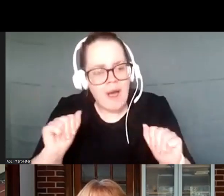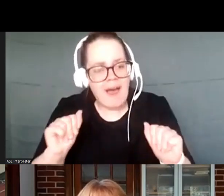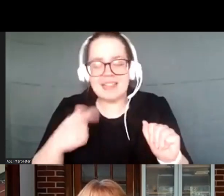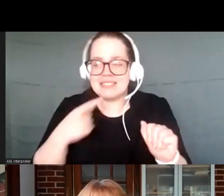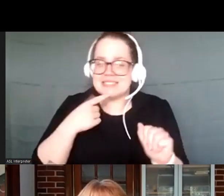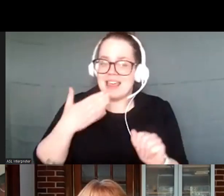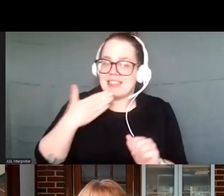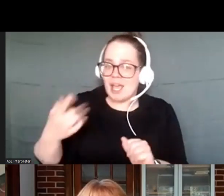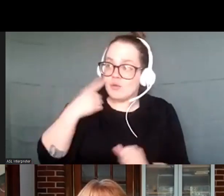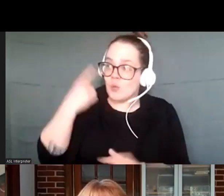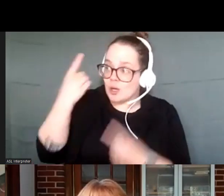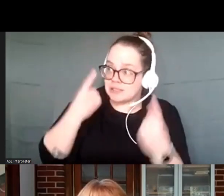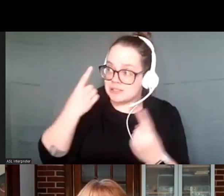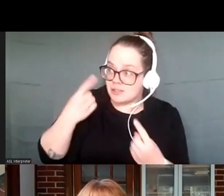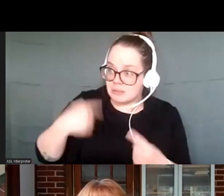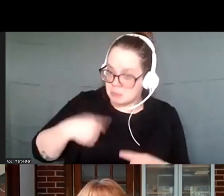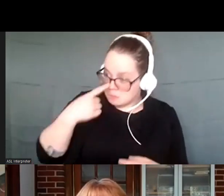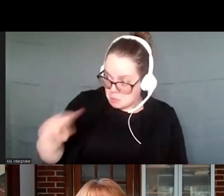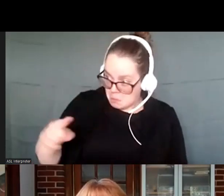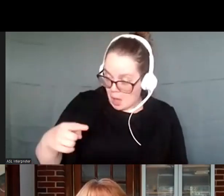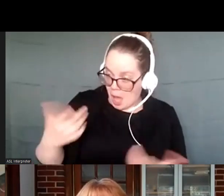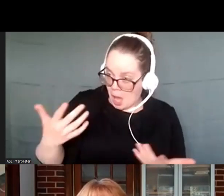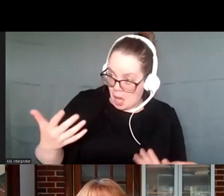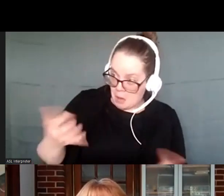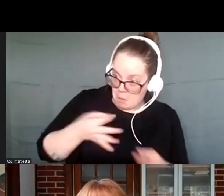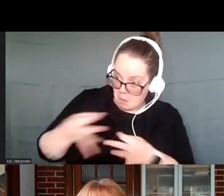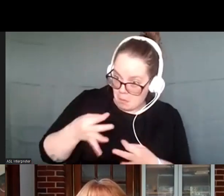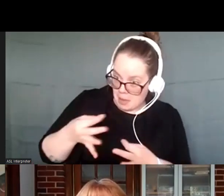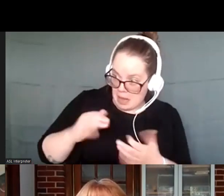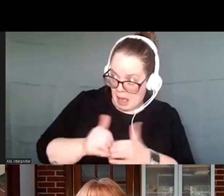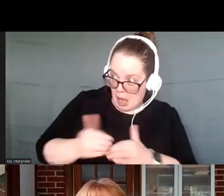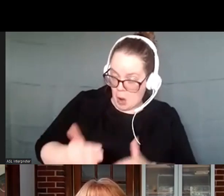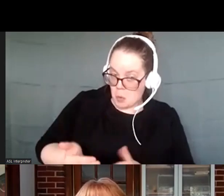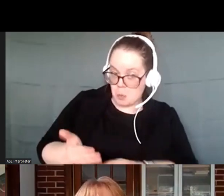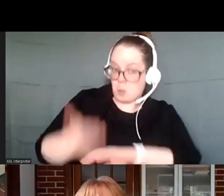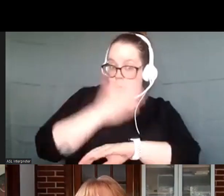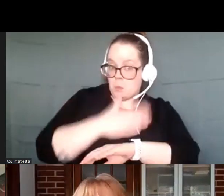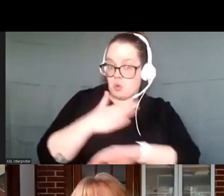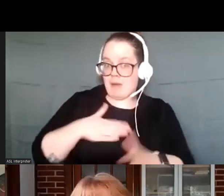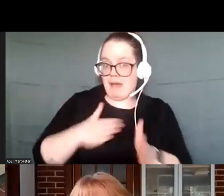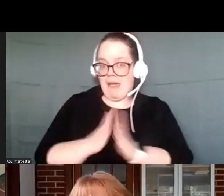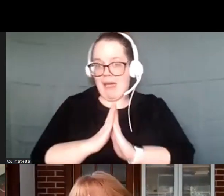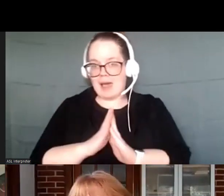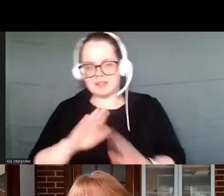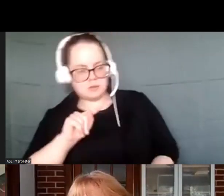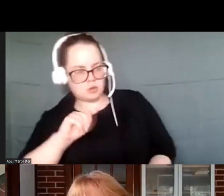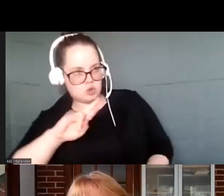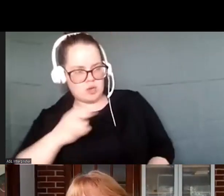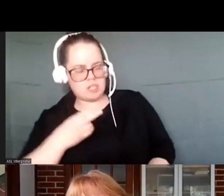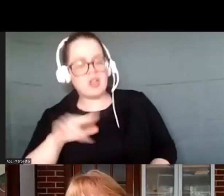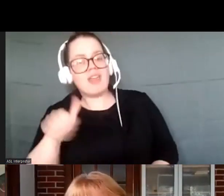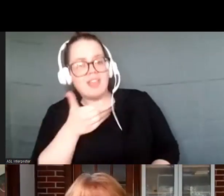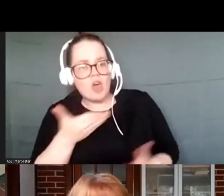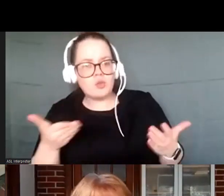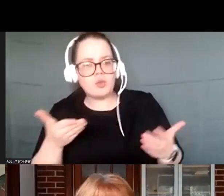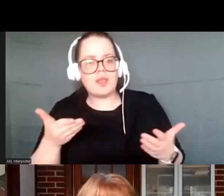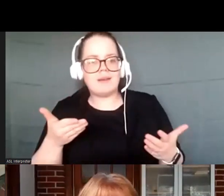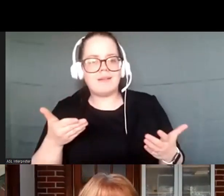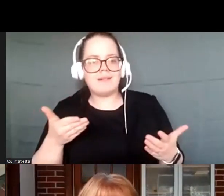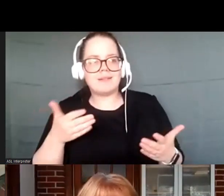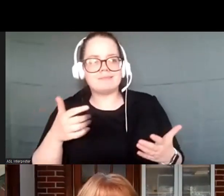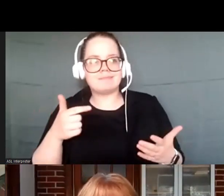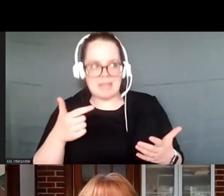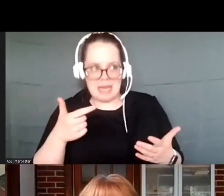mind telling me if there's anything I could do to improve my ask? Well, the other thing, and I run into this